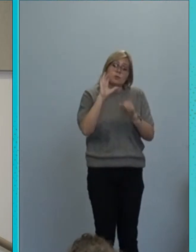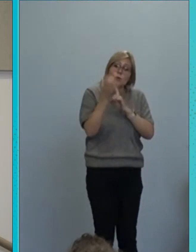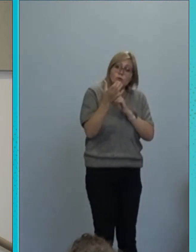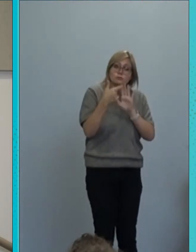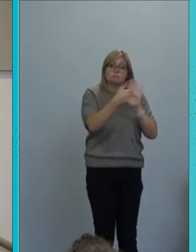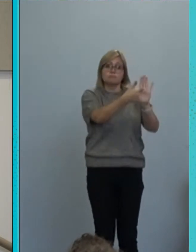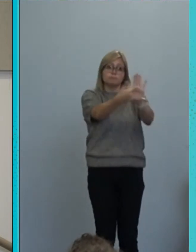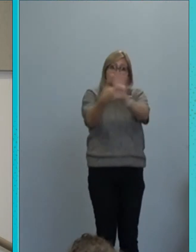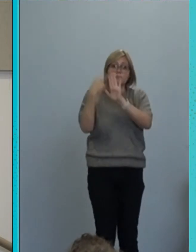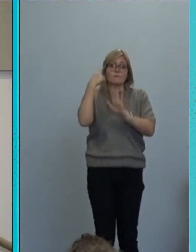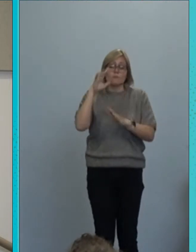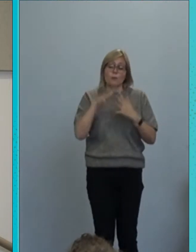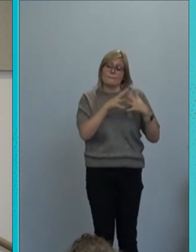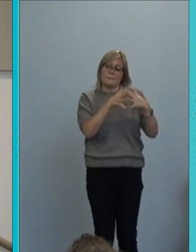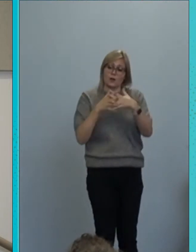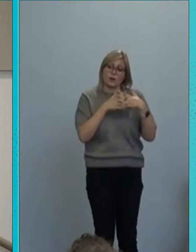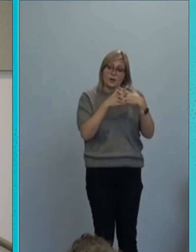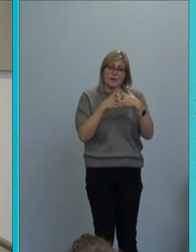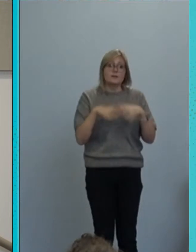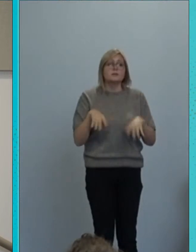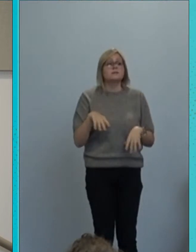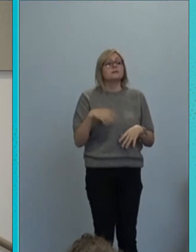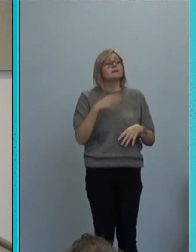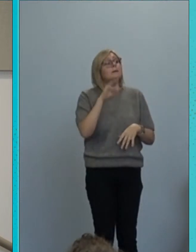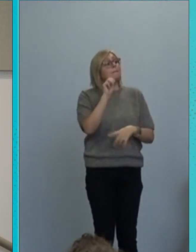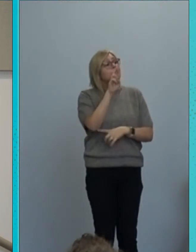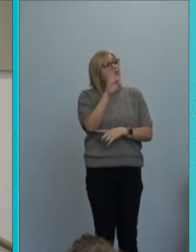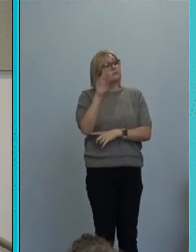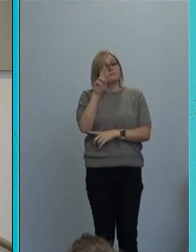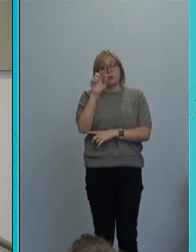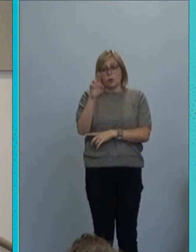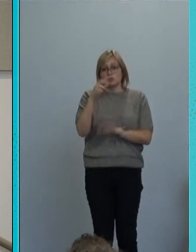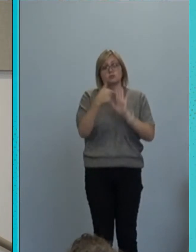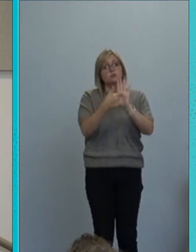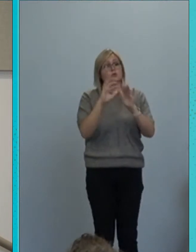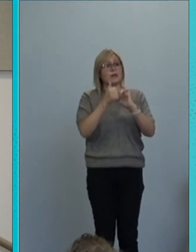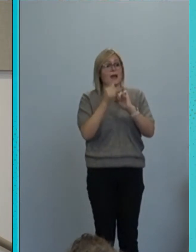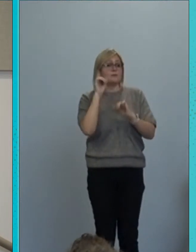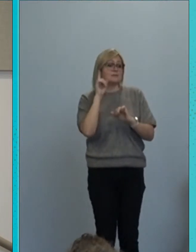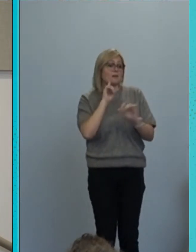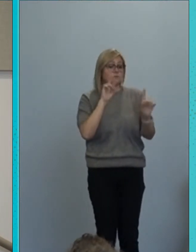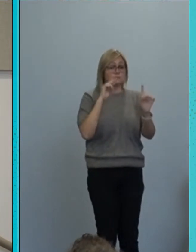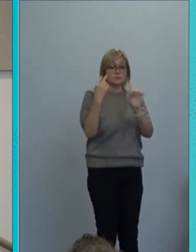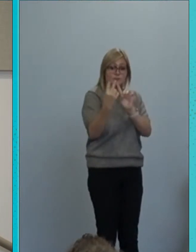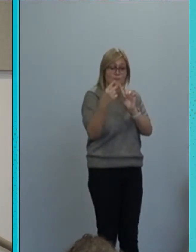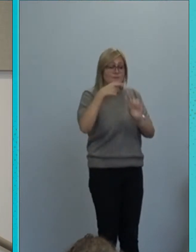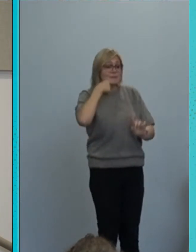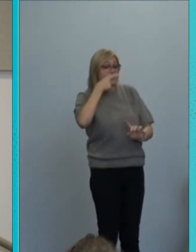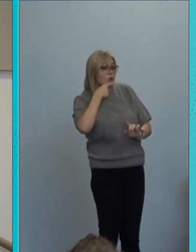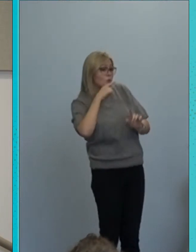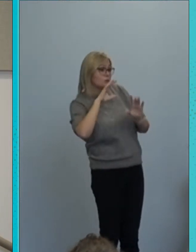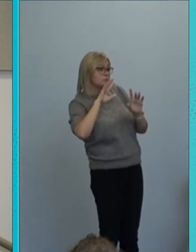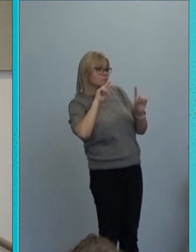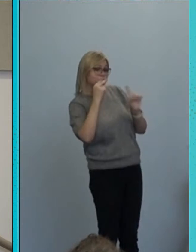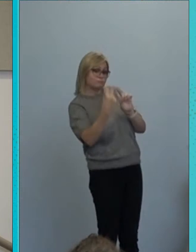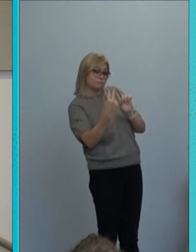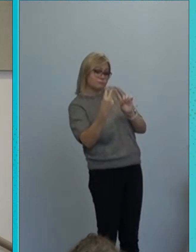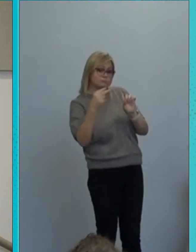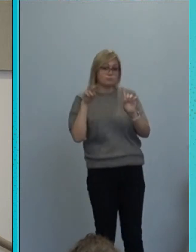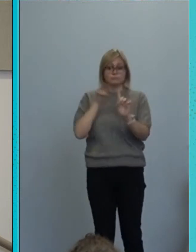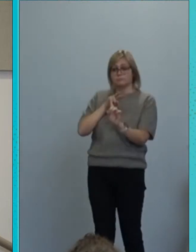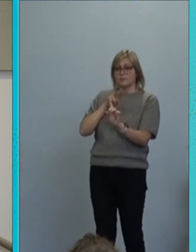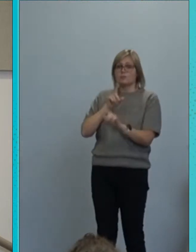America. Mr. Fuller contrasts how deafness is perceived by the hearing world against the